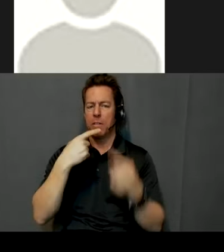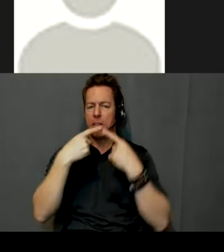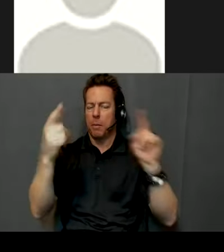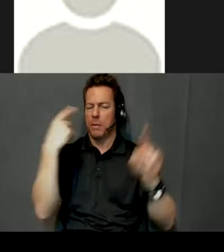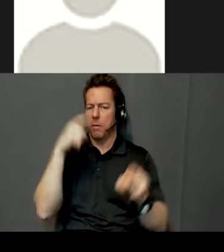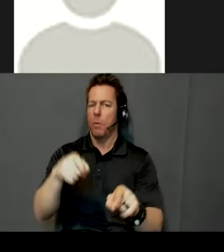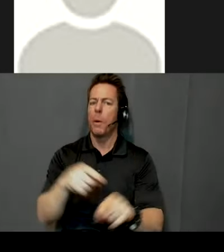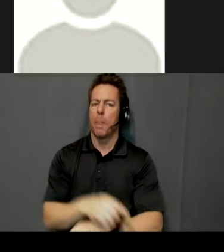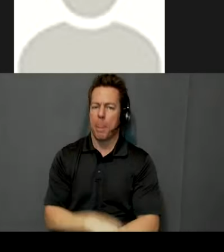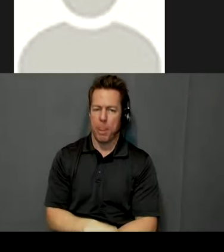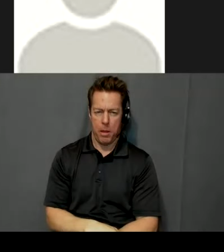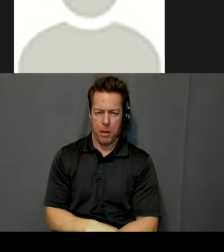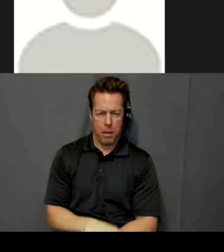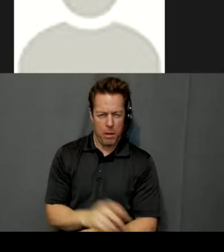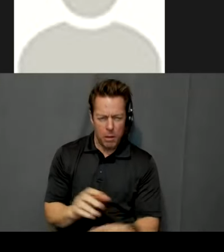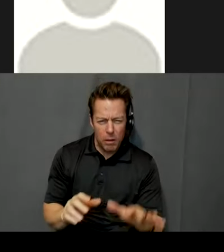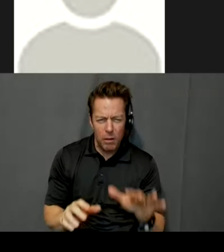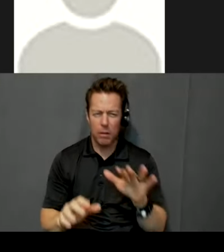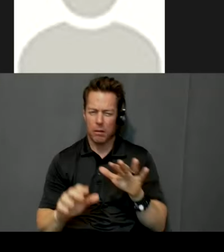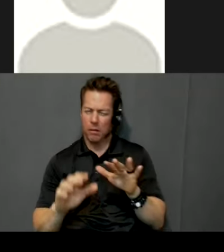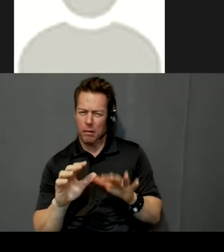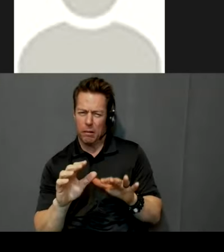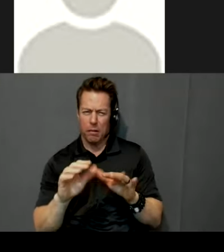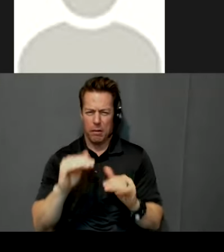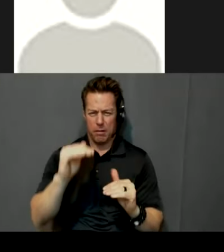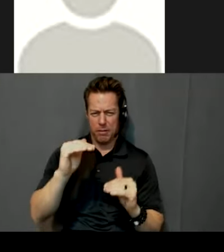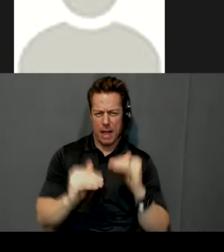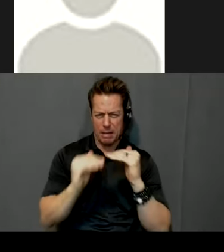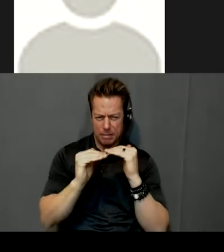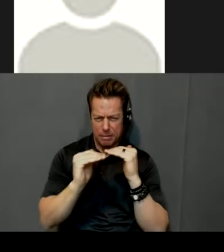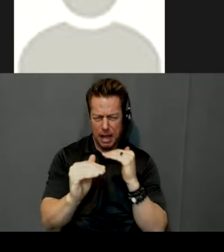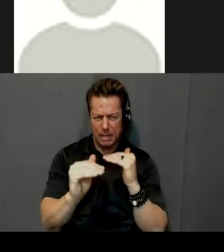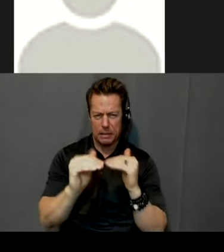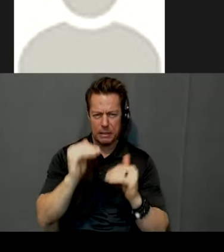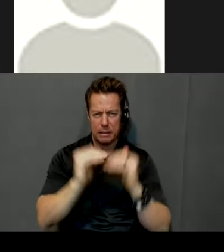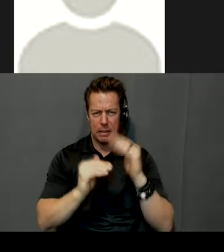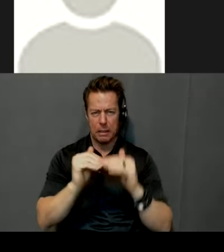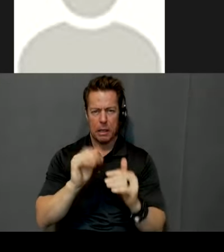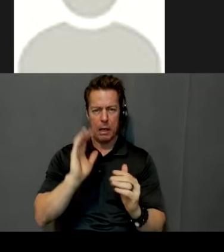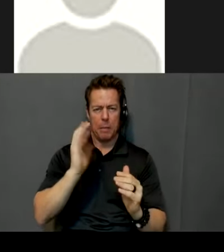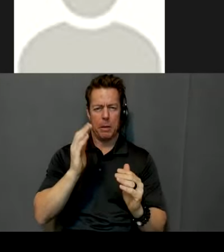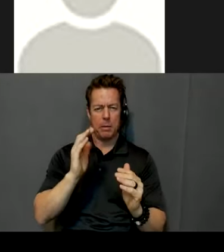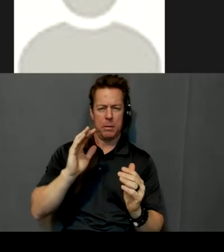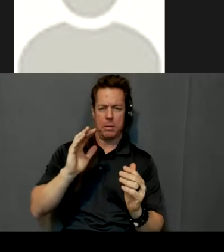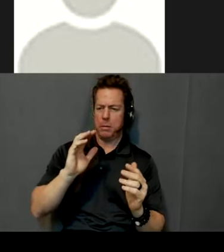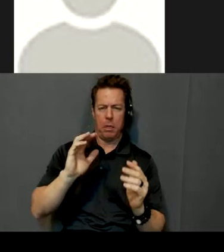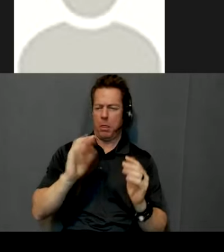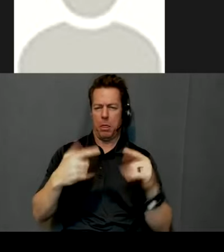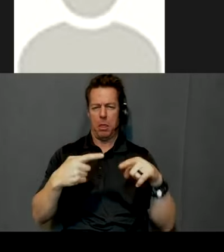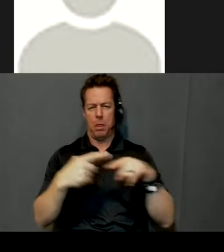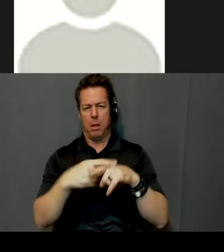There's many uneasy, flattened spatial structures, and there appears to be a disinterest in